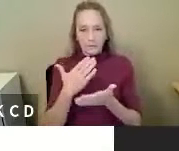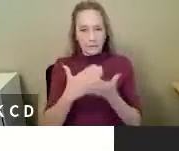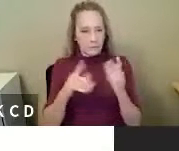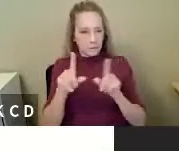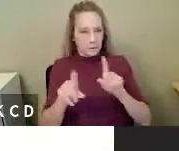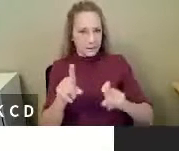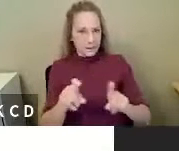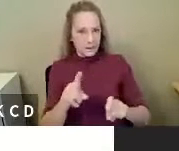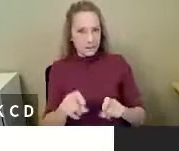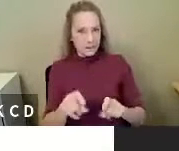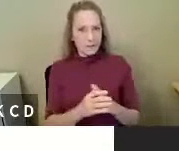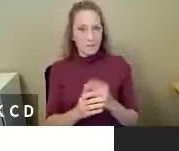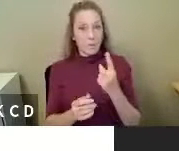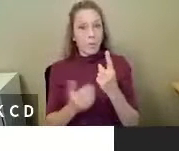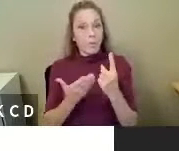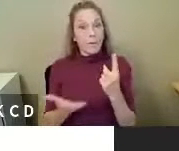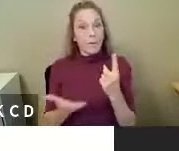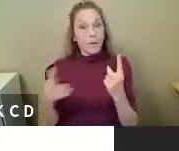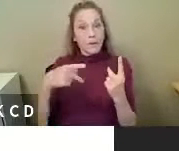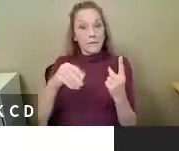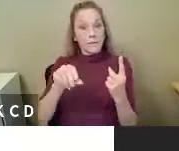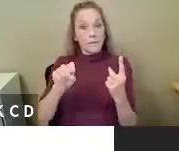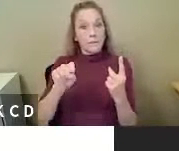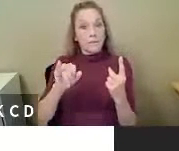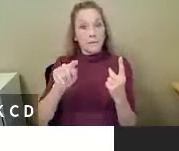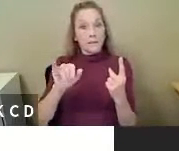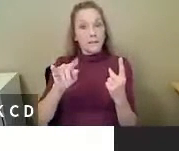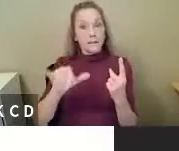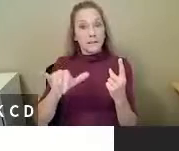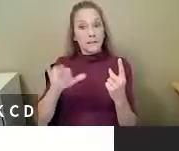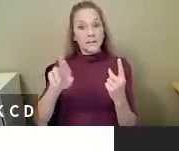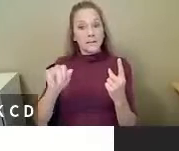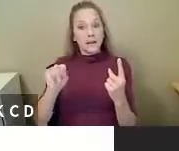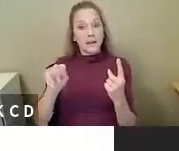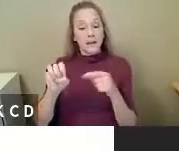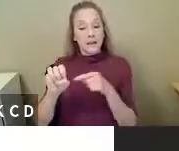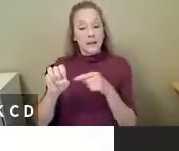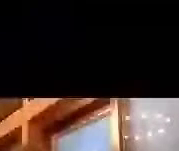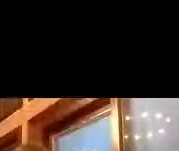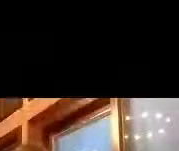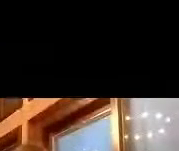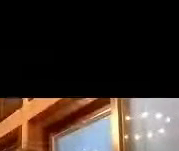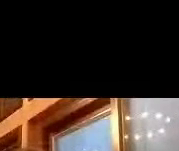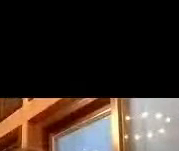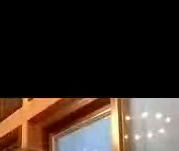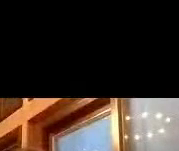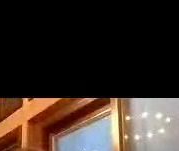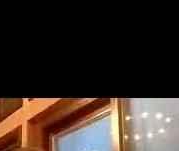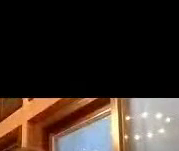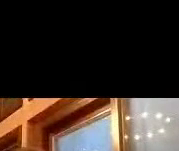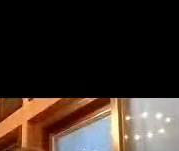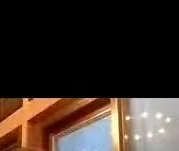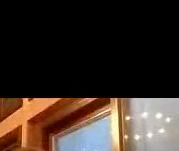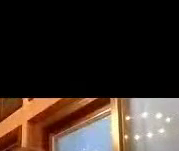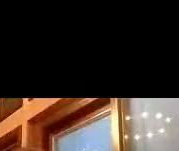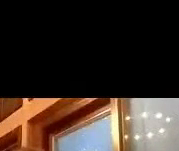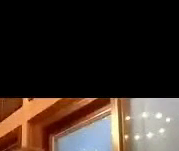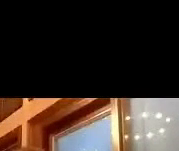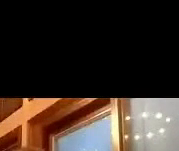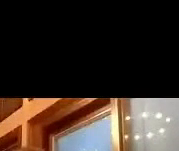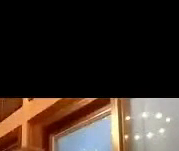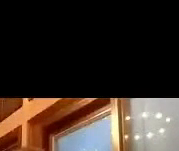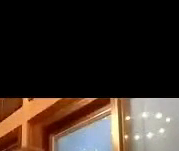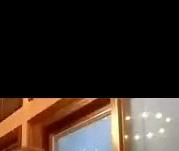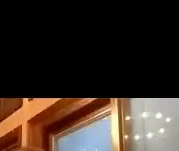of the things, positivity rate, as we've talked about, is very dependent on testing volume. At our current testing